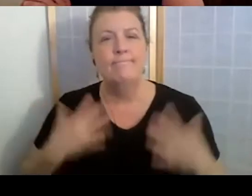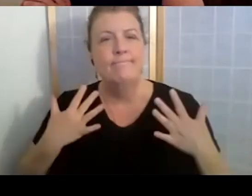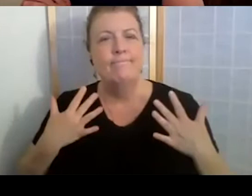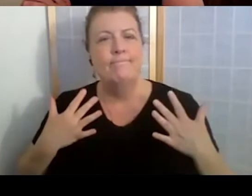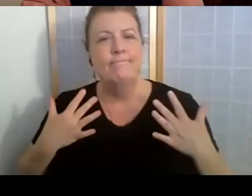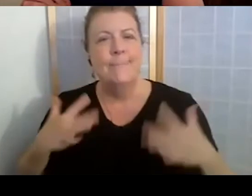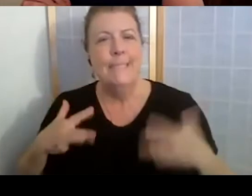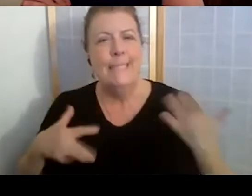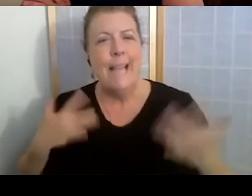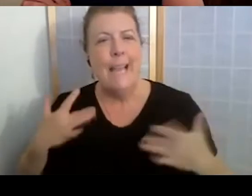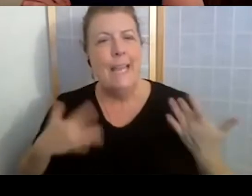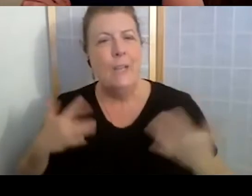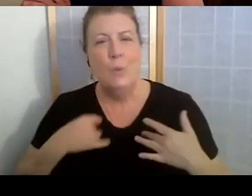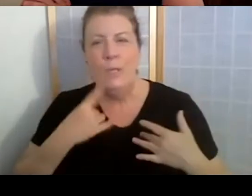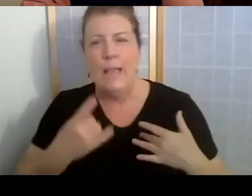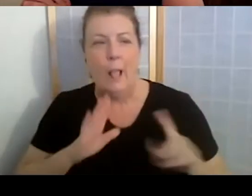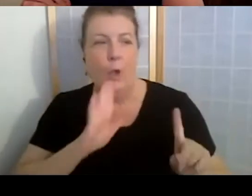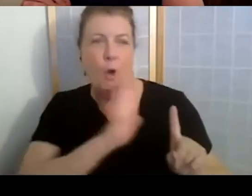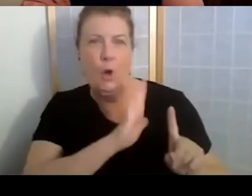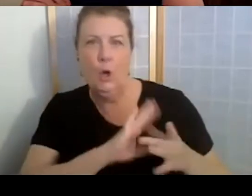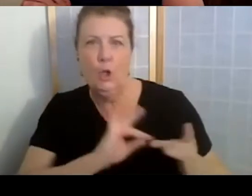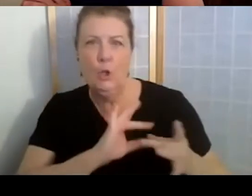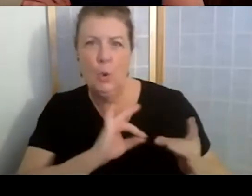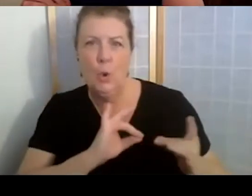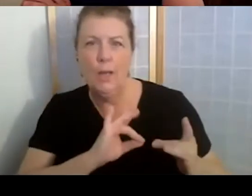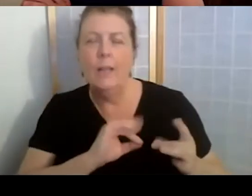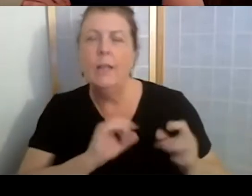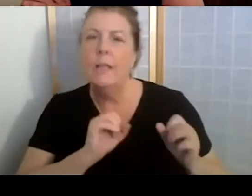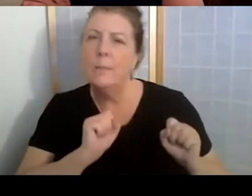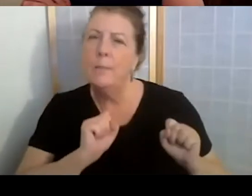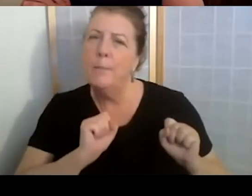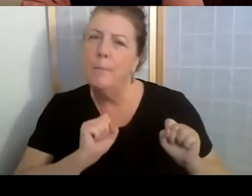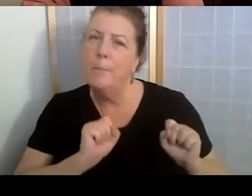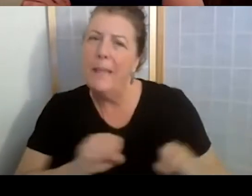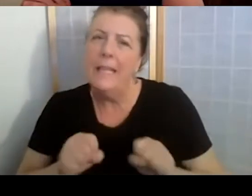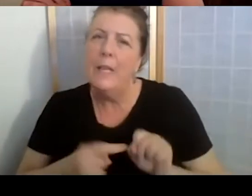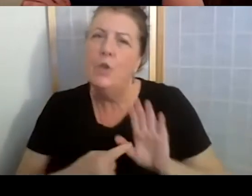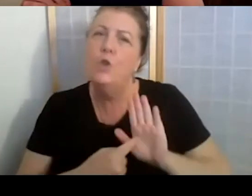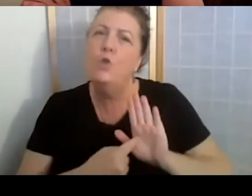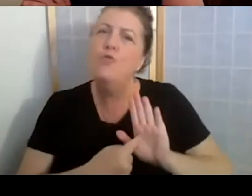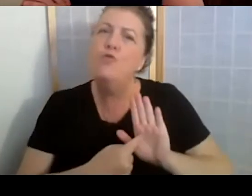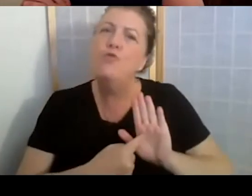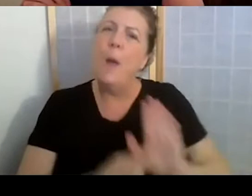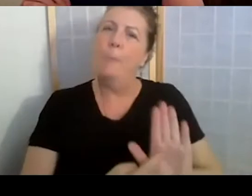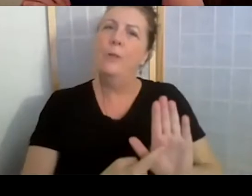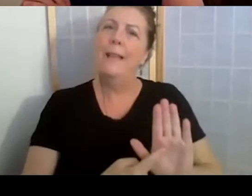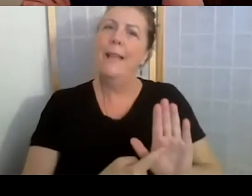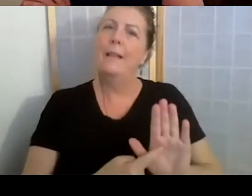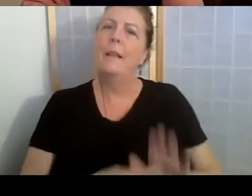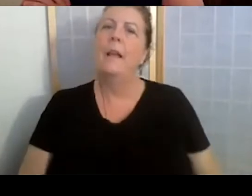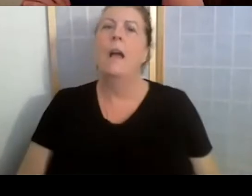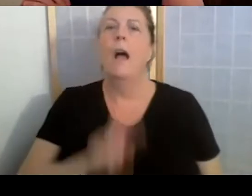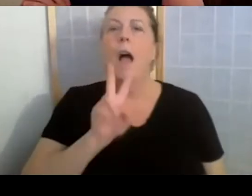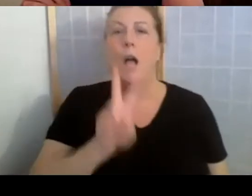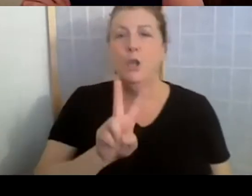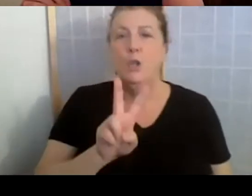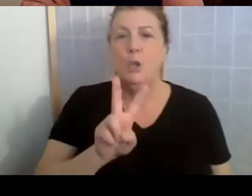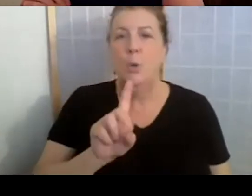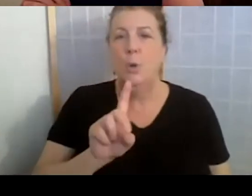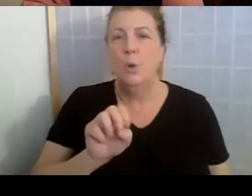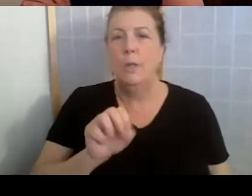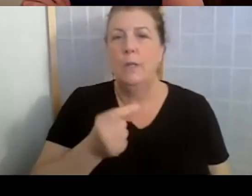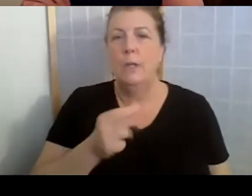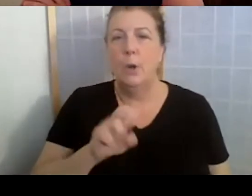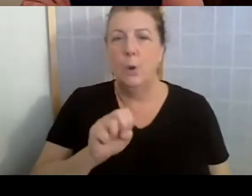to tell this story is to be able to represent the 2 degrees turn and the 50 degrees. Sure. You know, and it's sort of like the